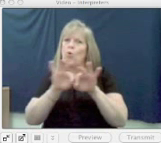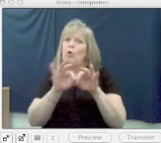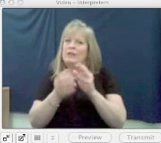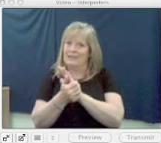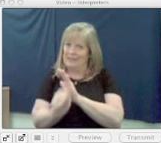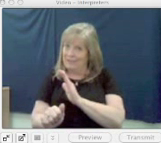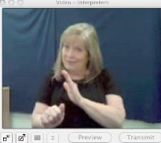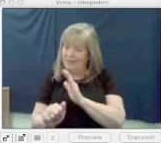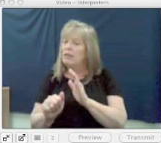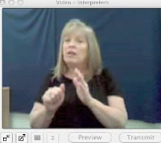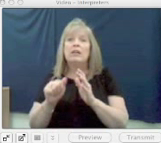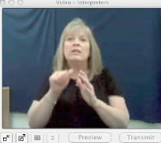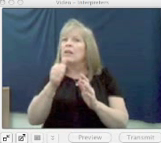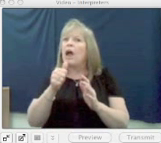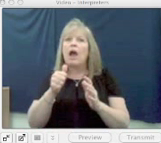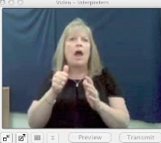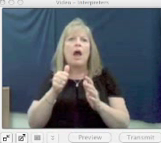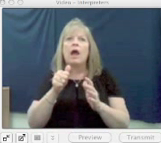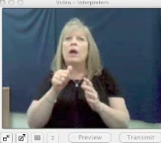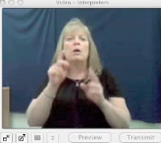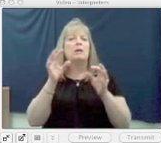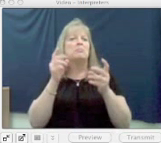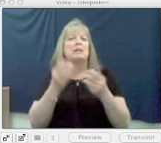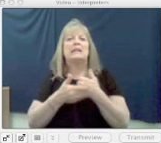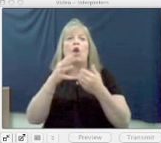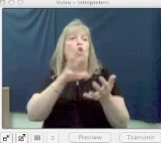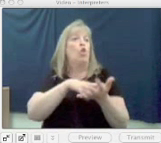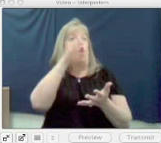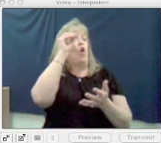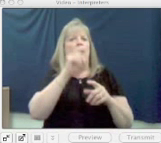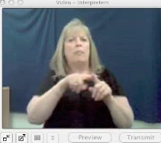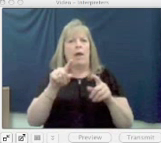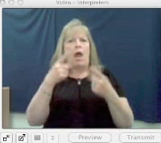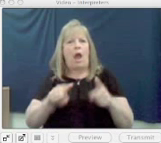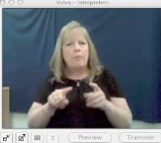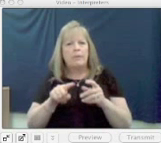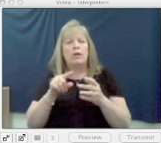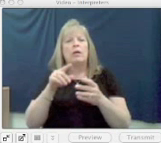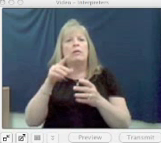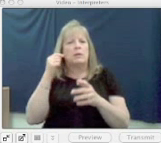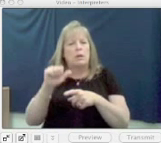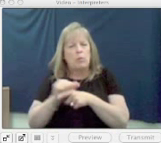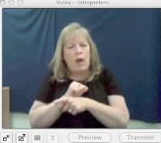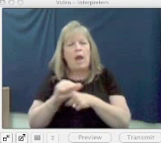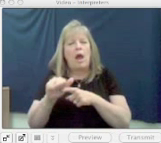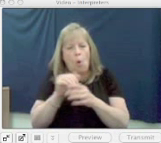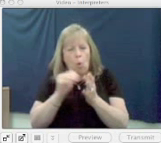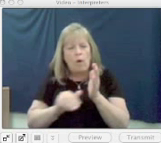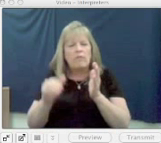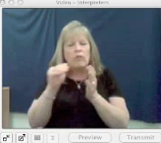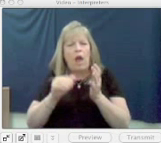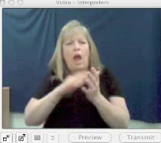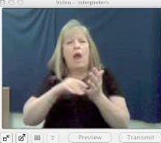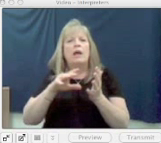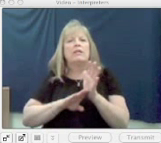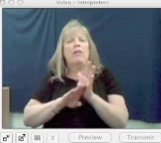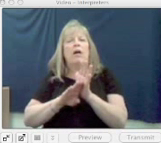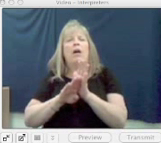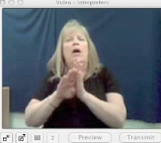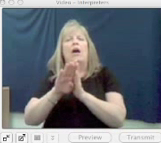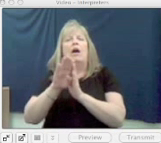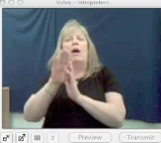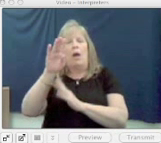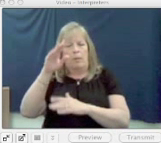learned, but is practiced and developed over time, like all other practice professions.